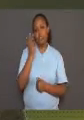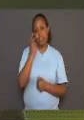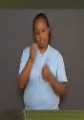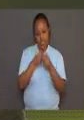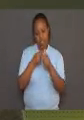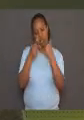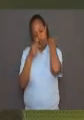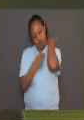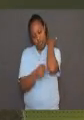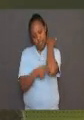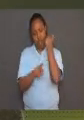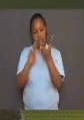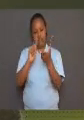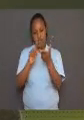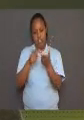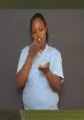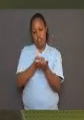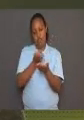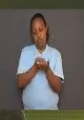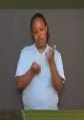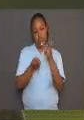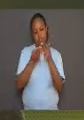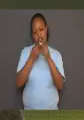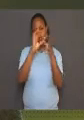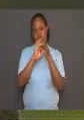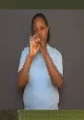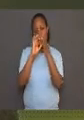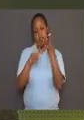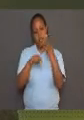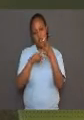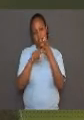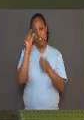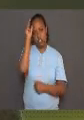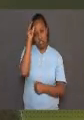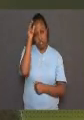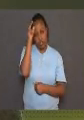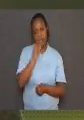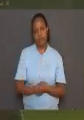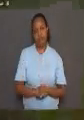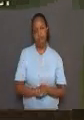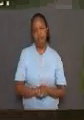political, economic, social, and cultural.